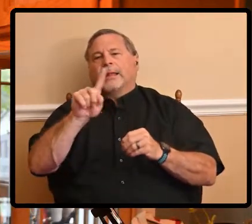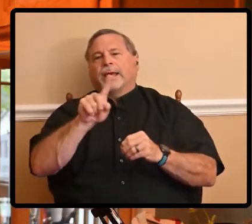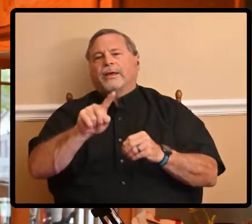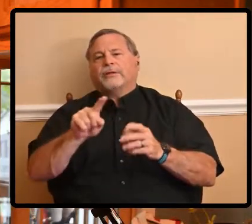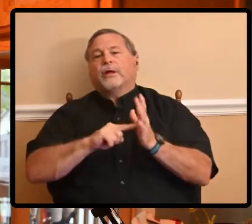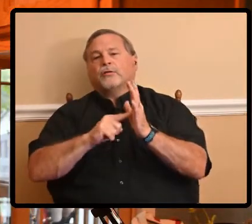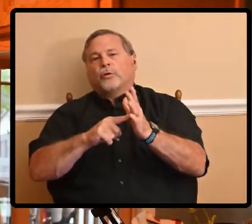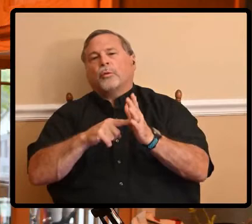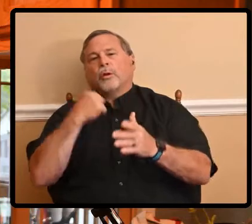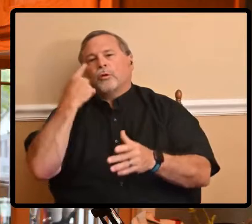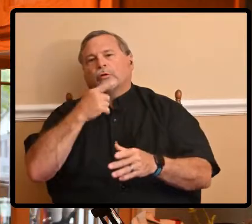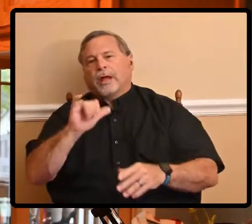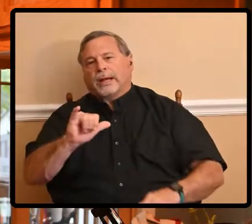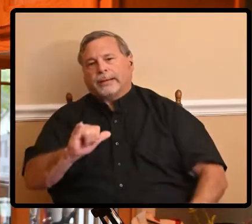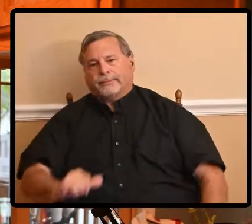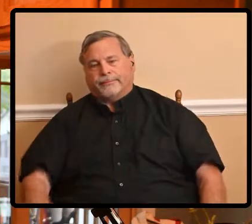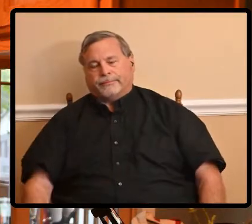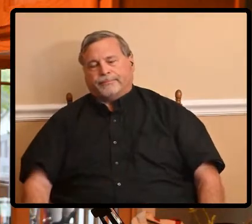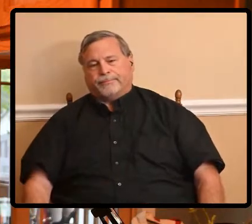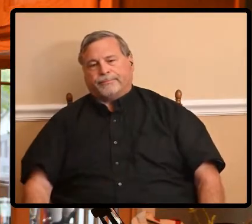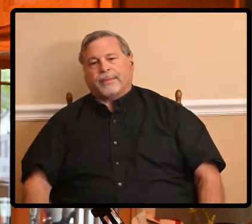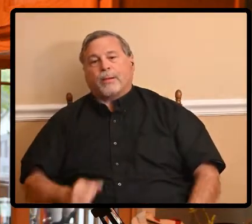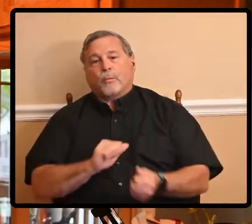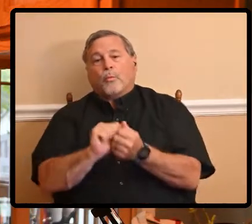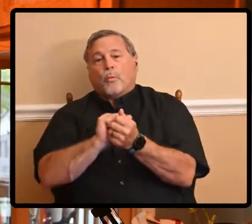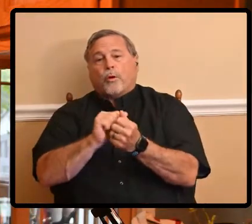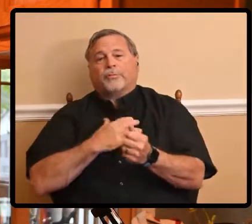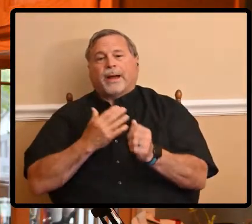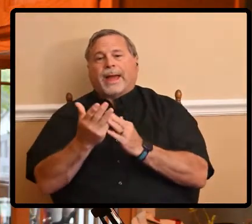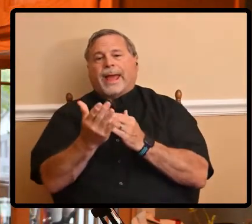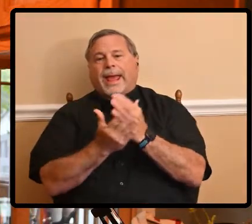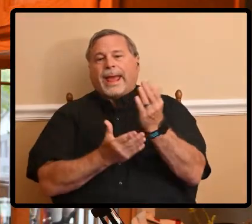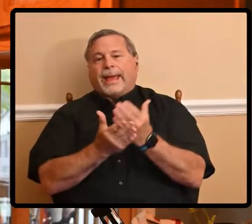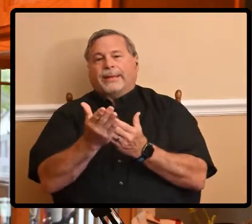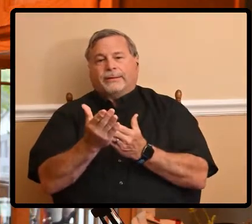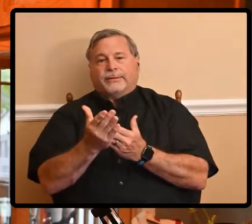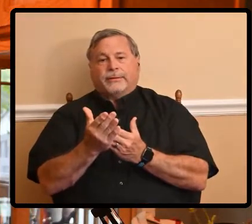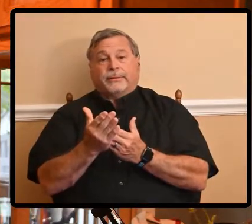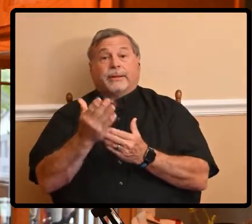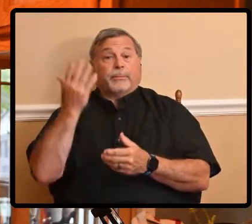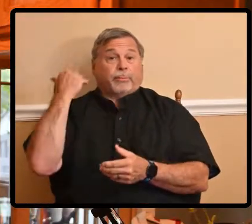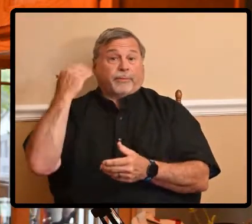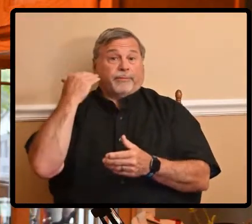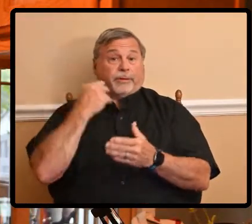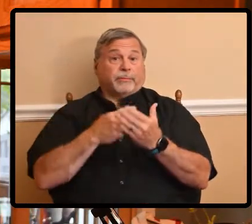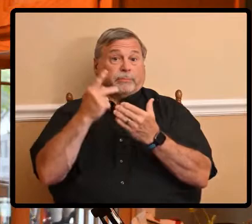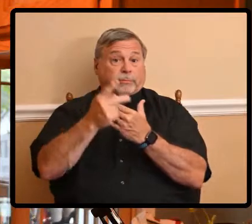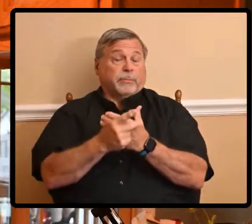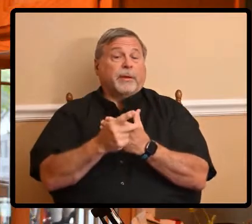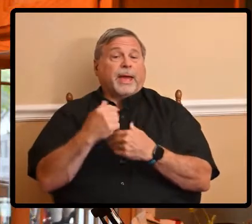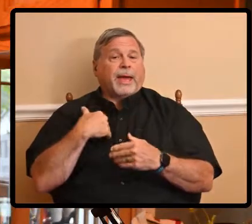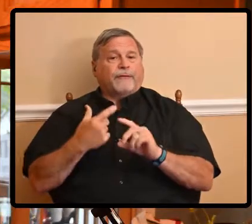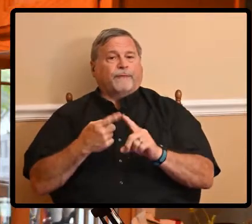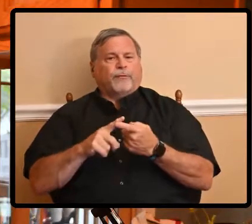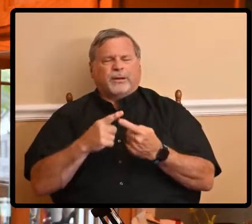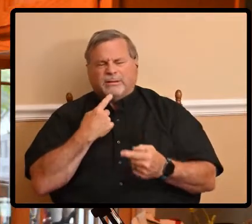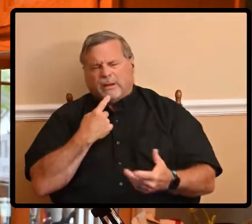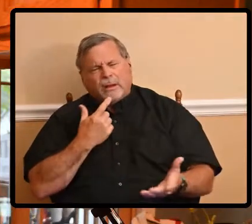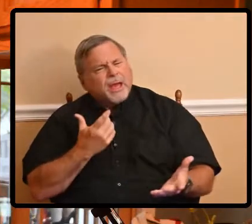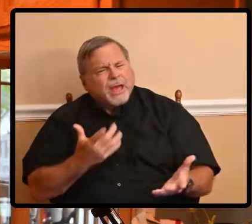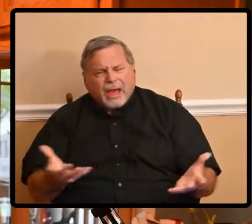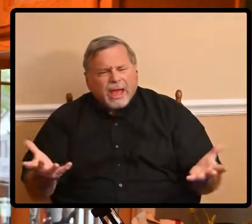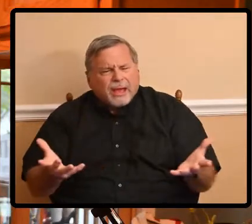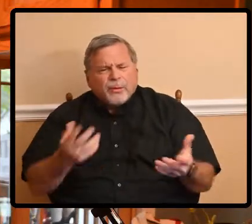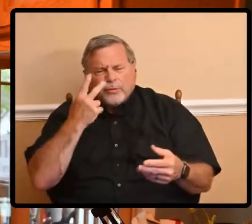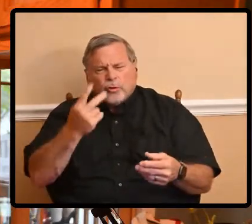ahead and show you what it looks like. So I'm going to go wash my hands, get them all cleaned up. In the previous video that I did, I had a friend actually